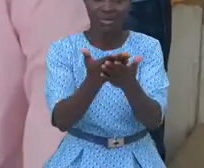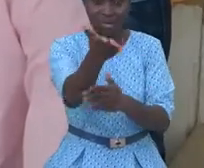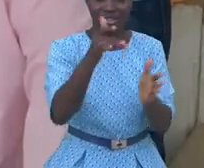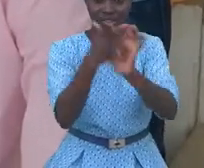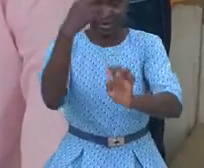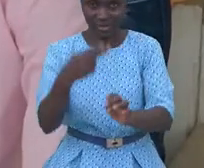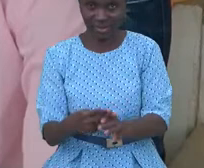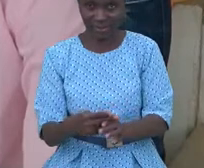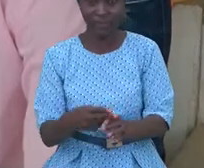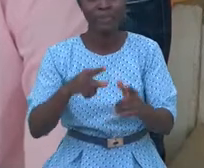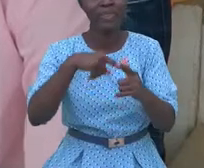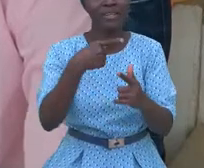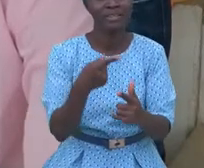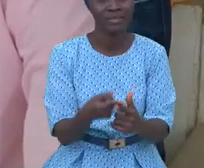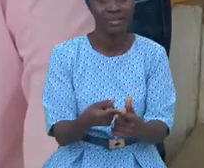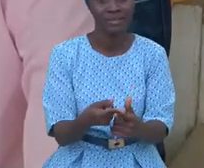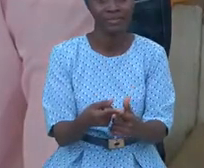And then